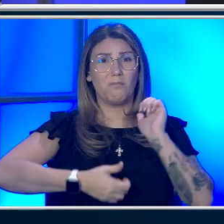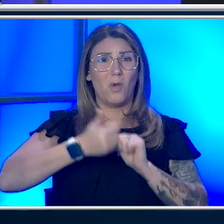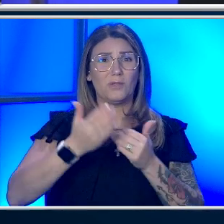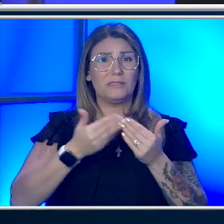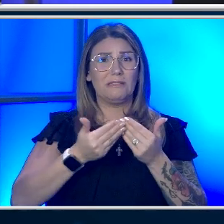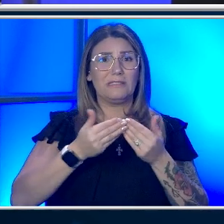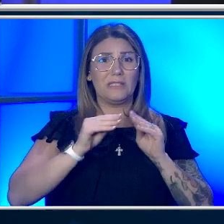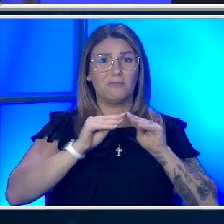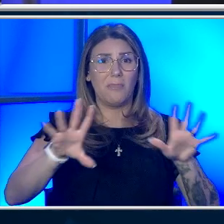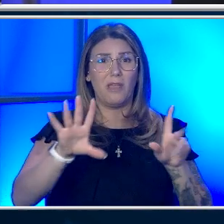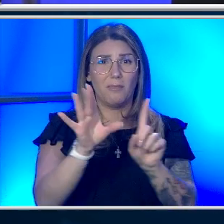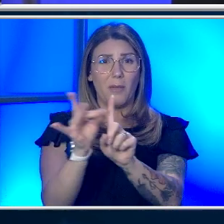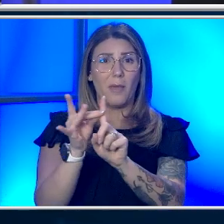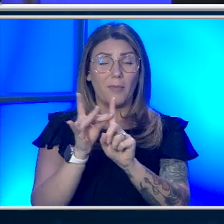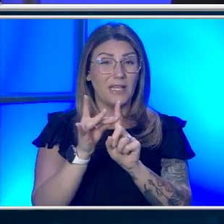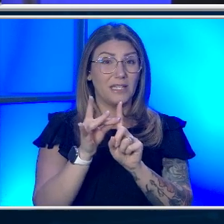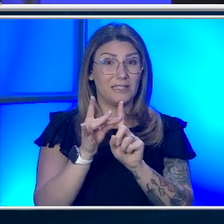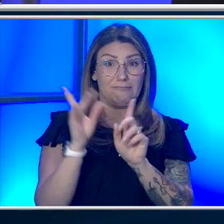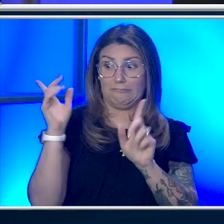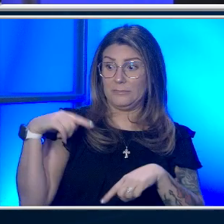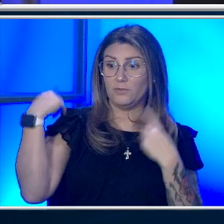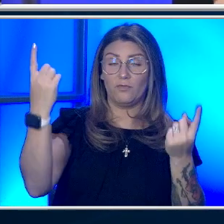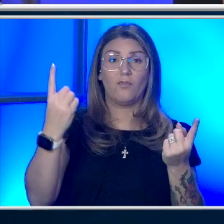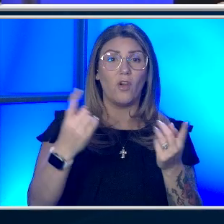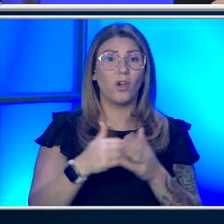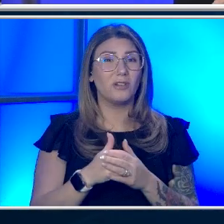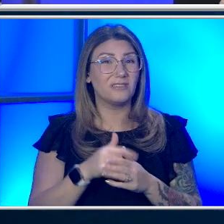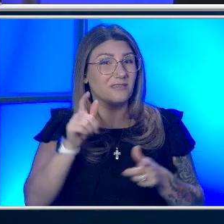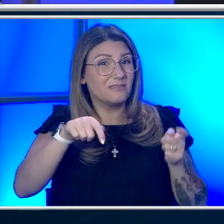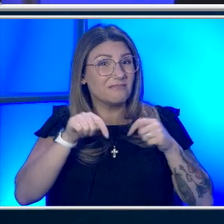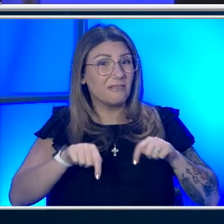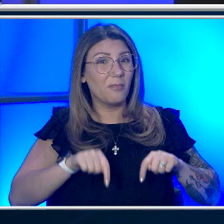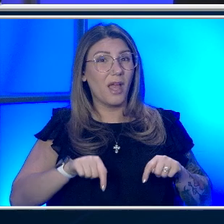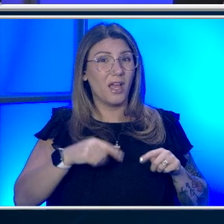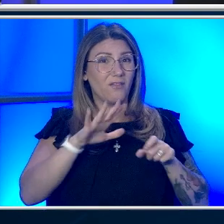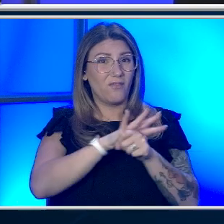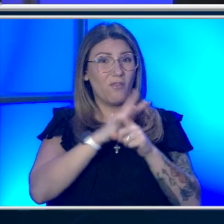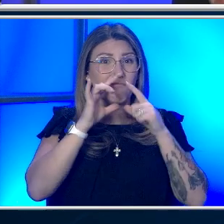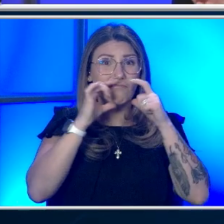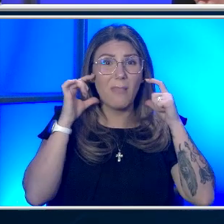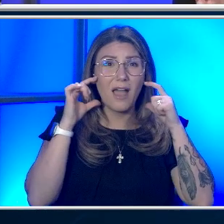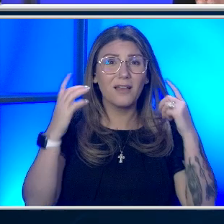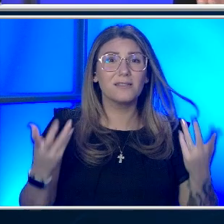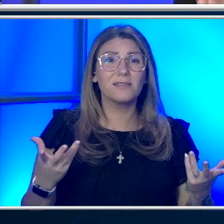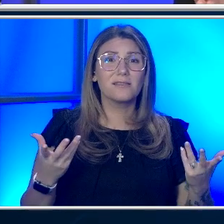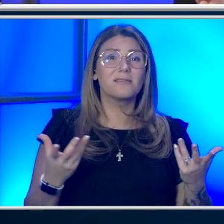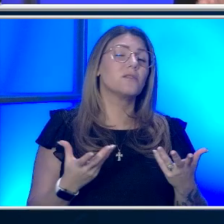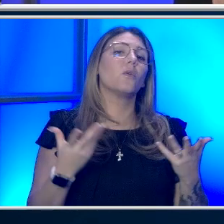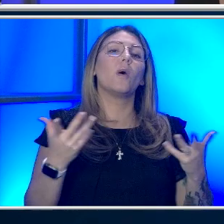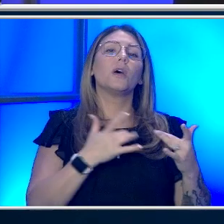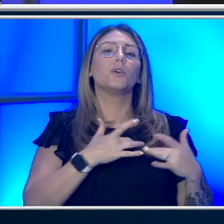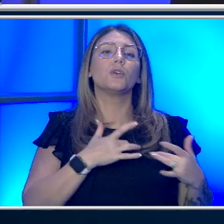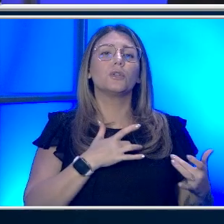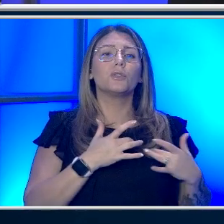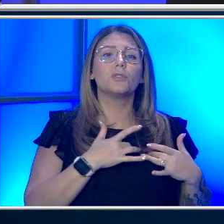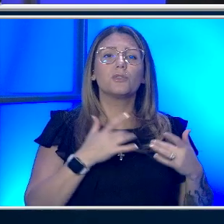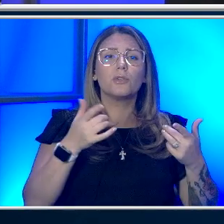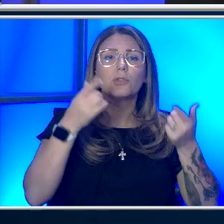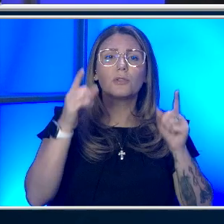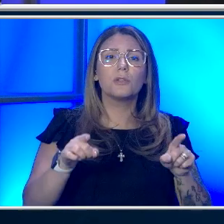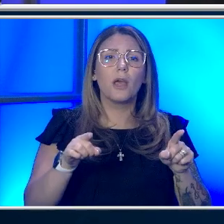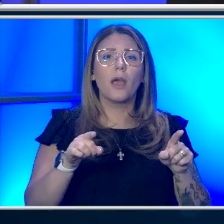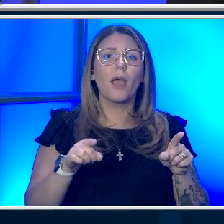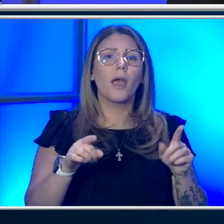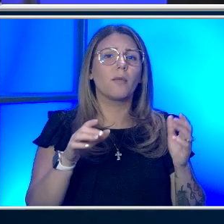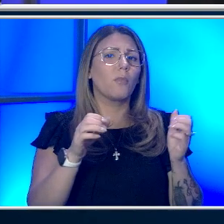yet. Should we get back to full masking? What kind of concerns does this bring top of mind for you? Yeah,